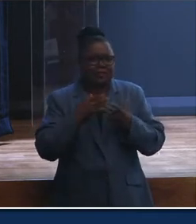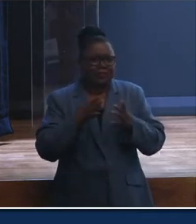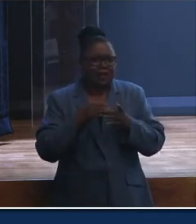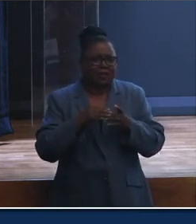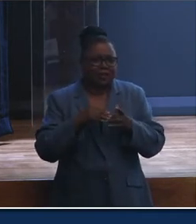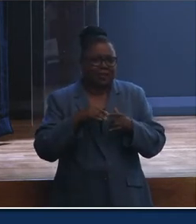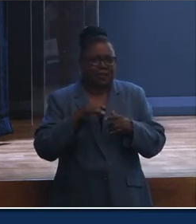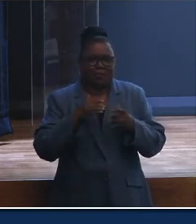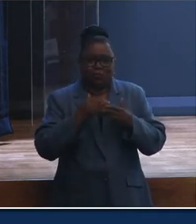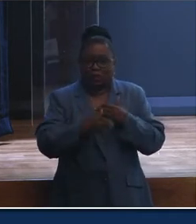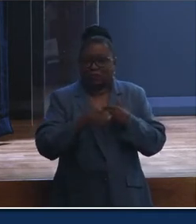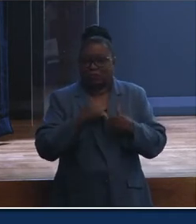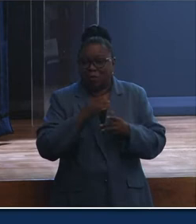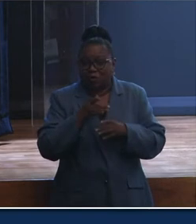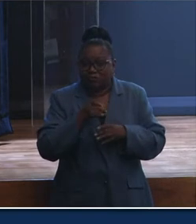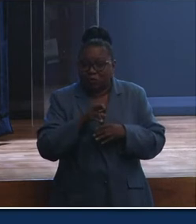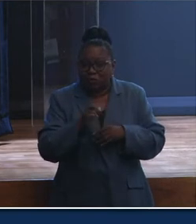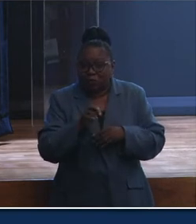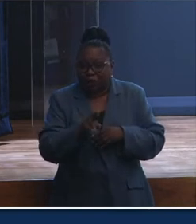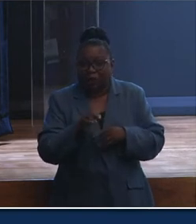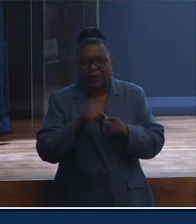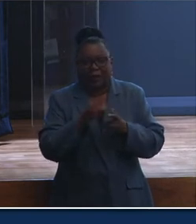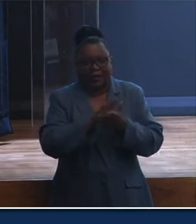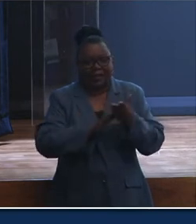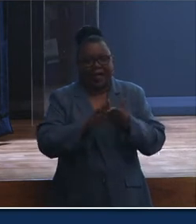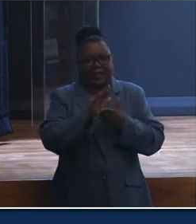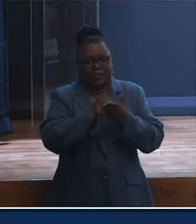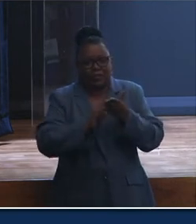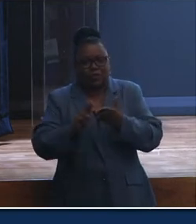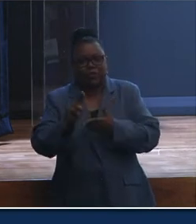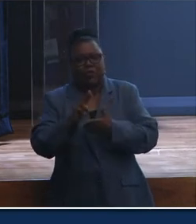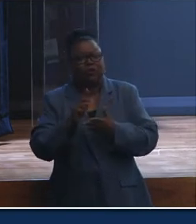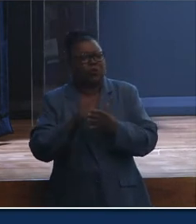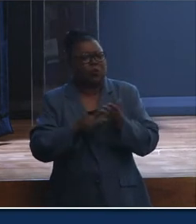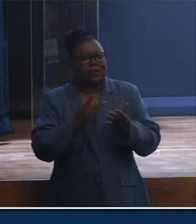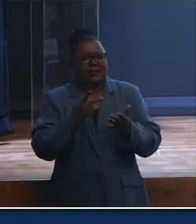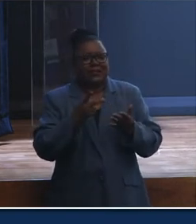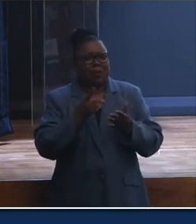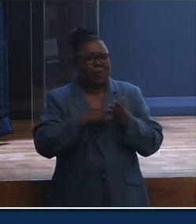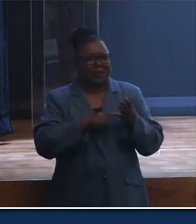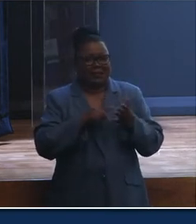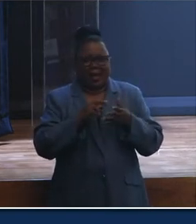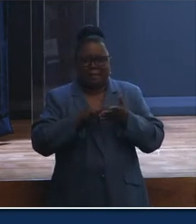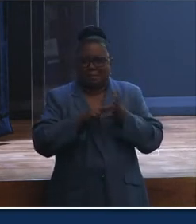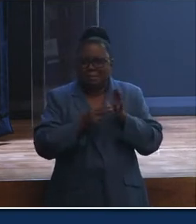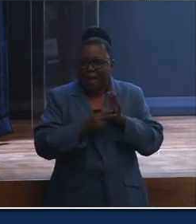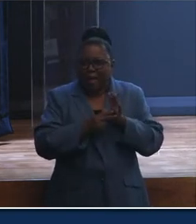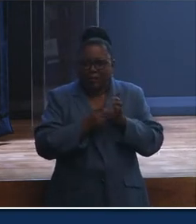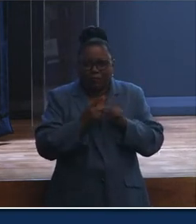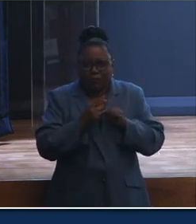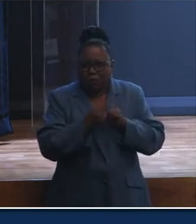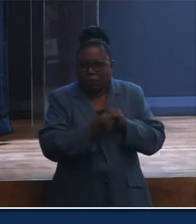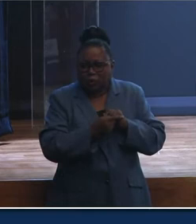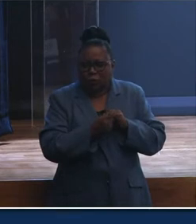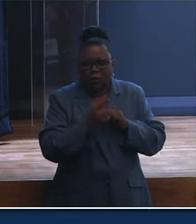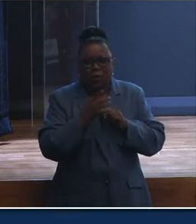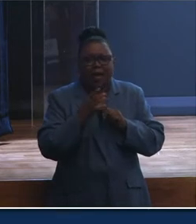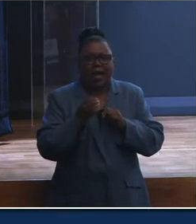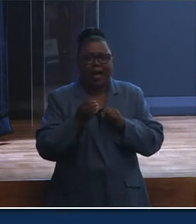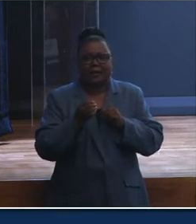arc of your career in colleges and universities, what has that meant for you,